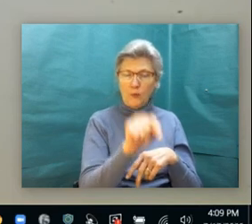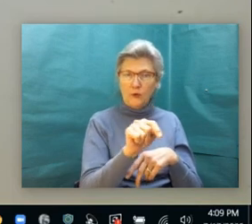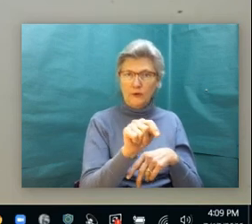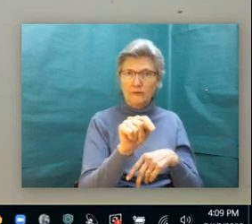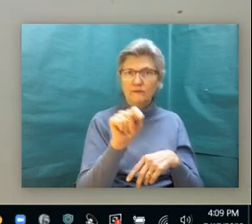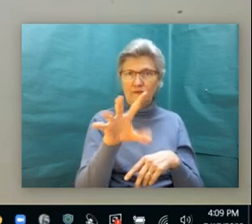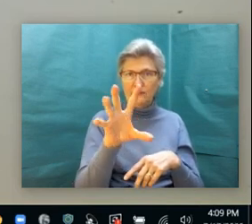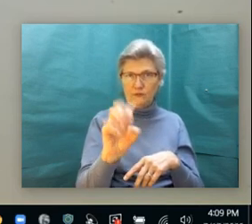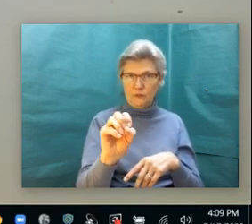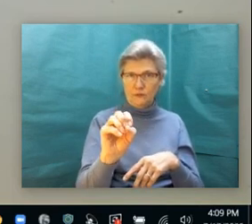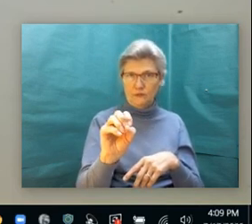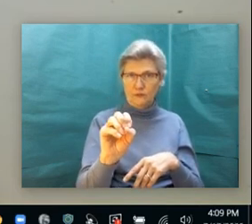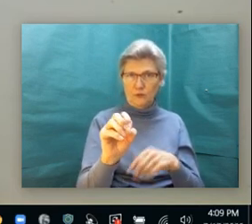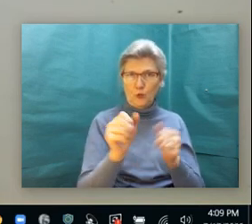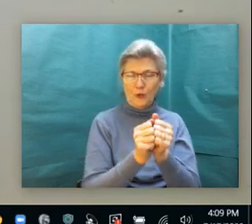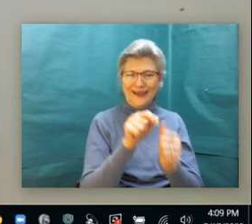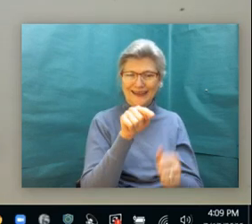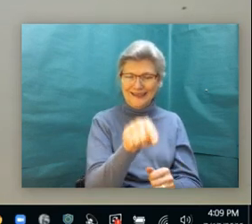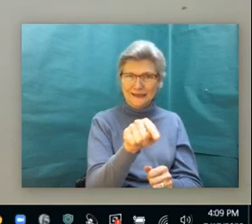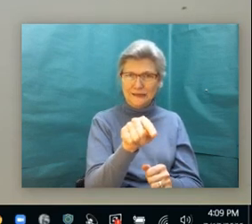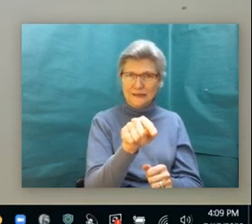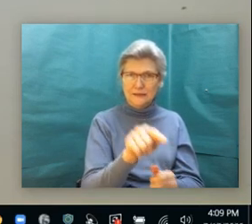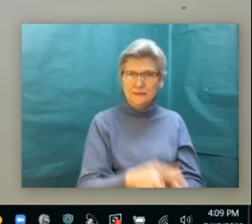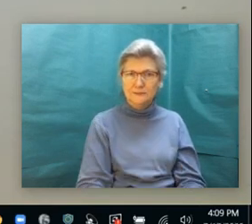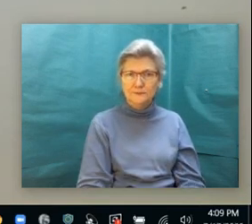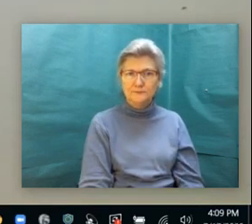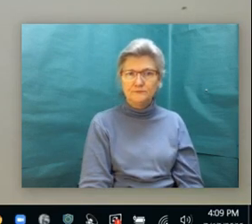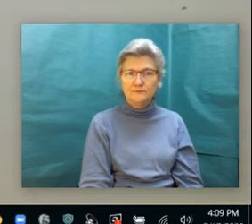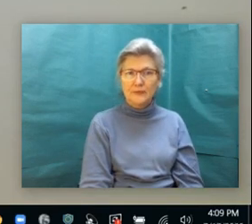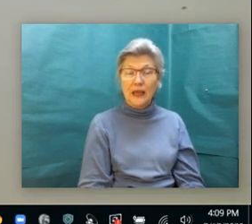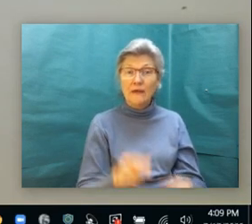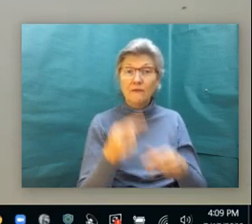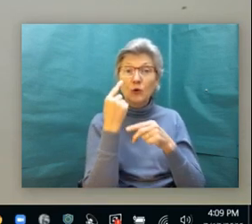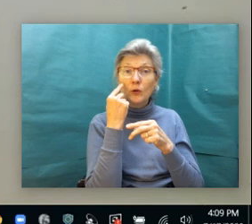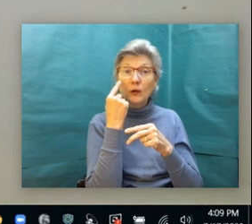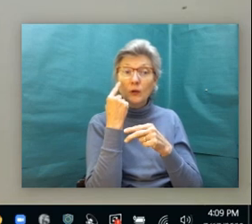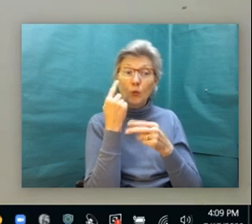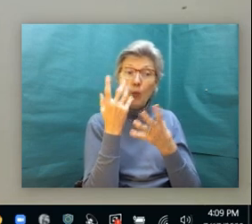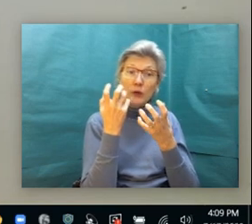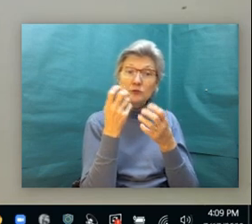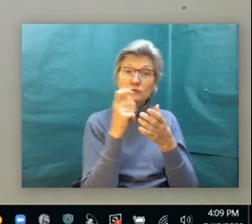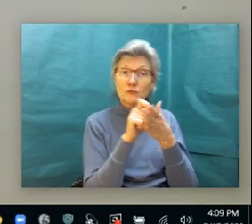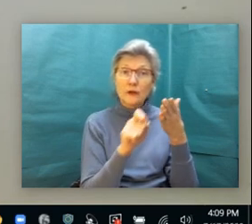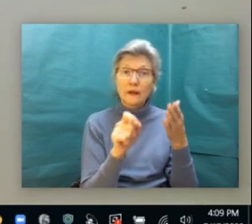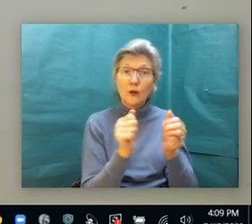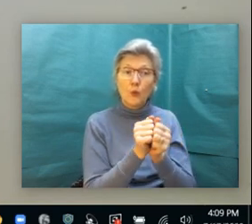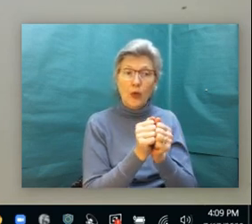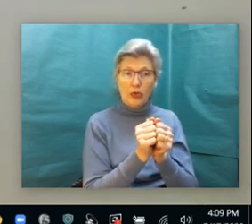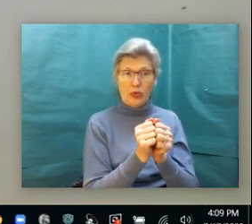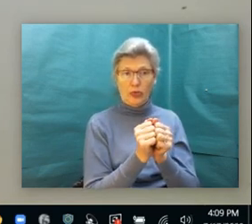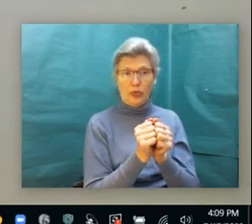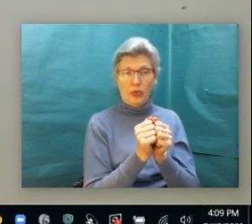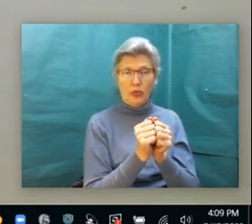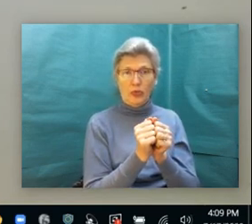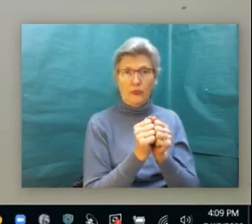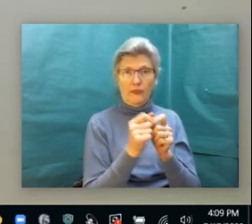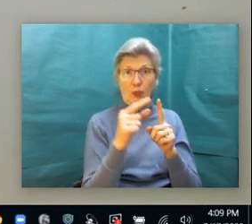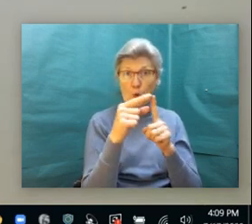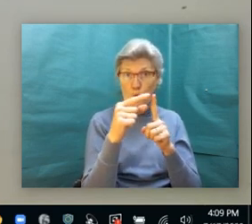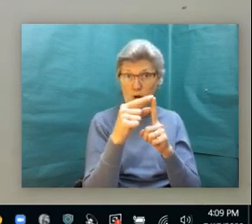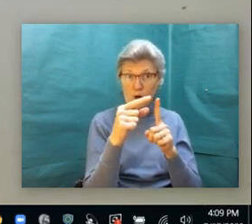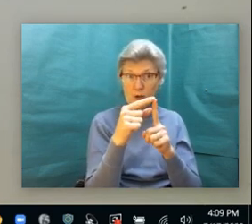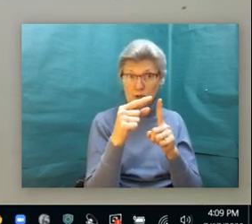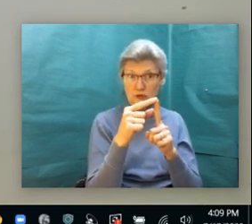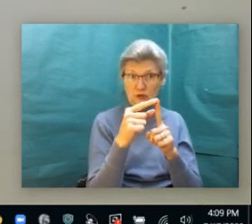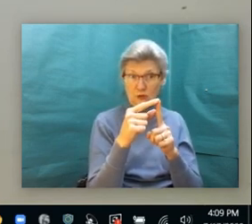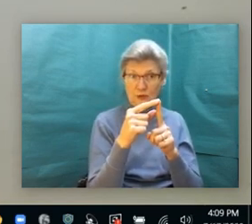cents with a decimal. If you were looking to write that with the actual word